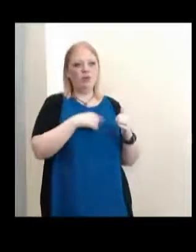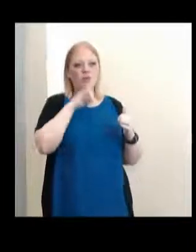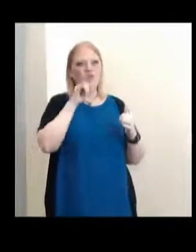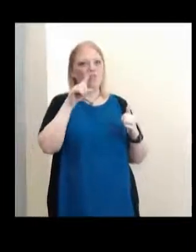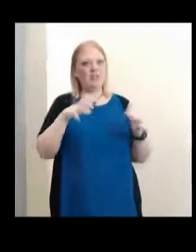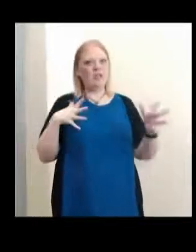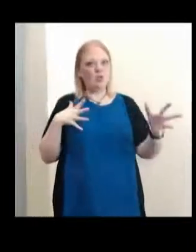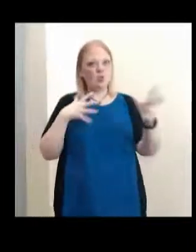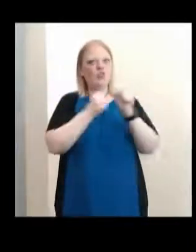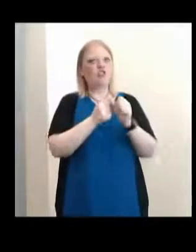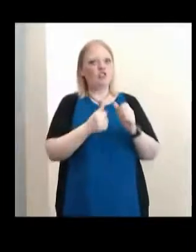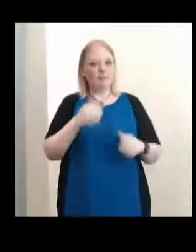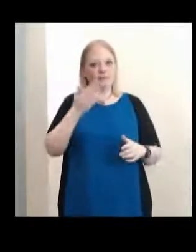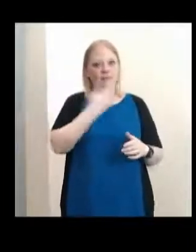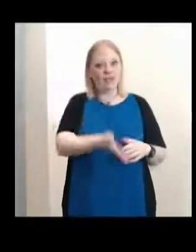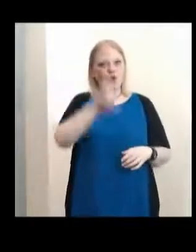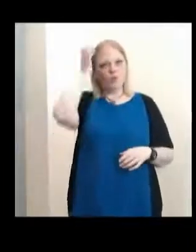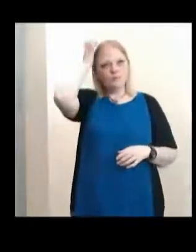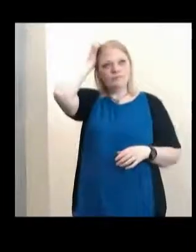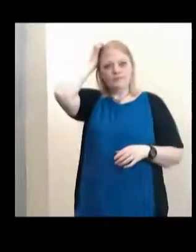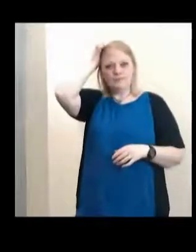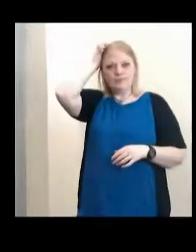to catch up. So thanks.